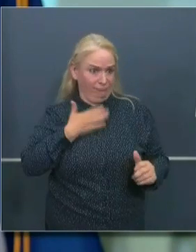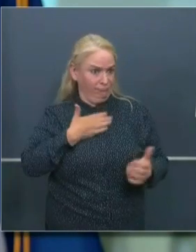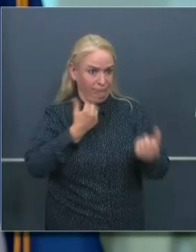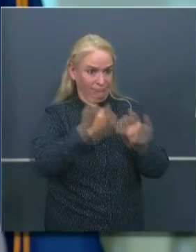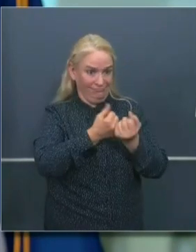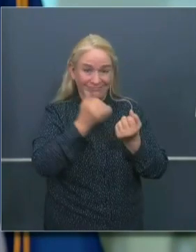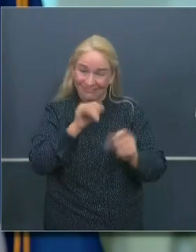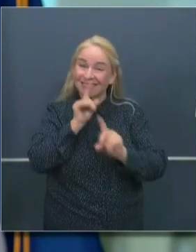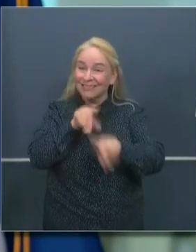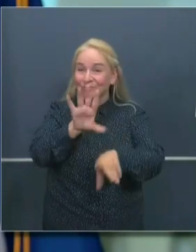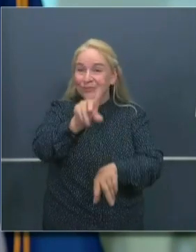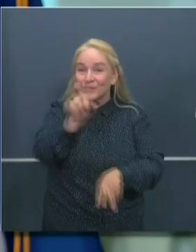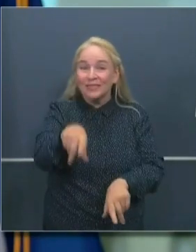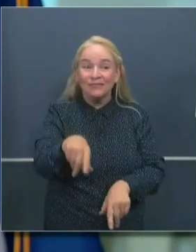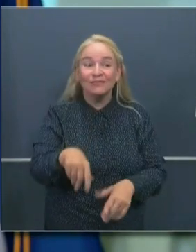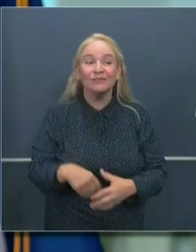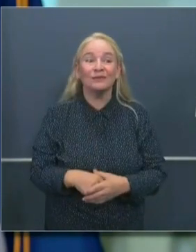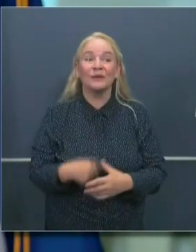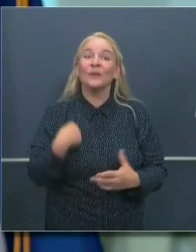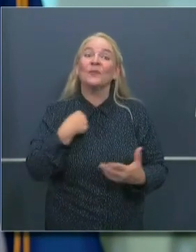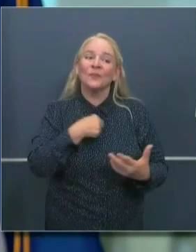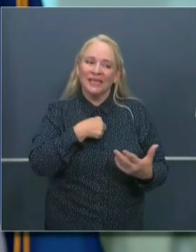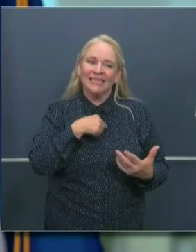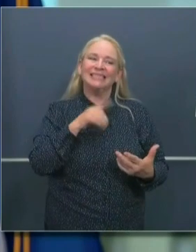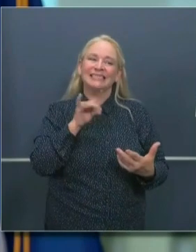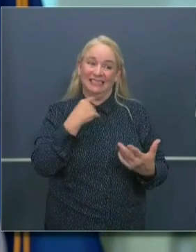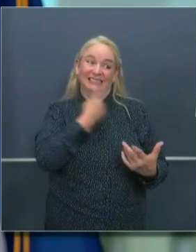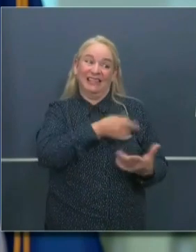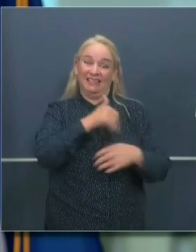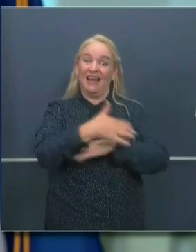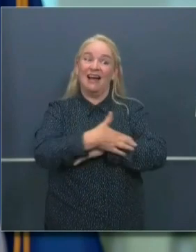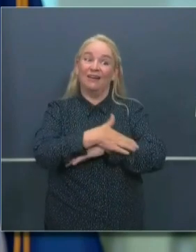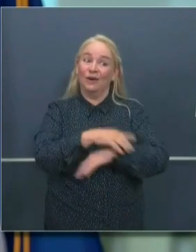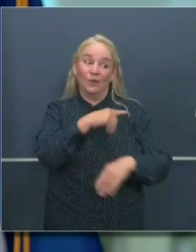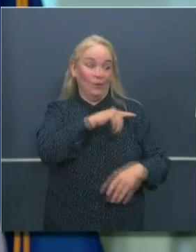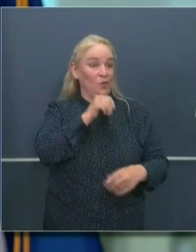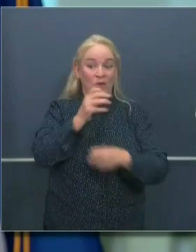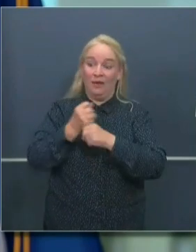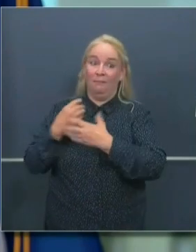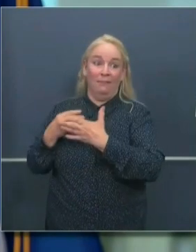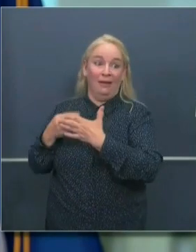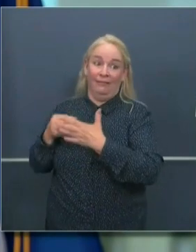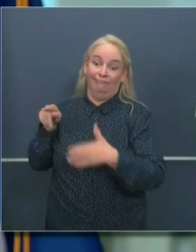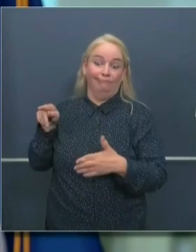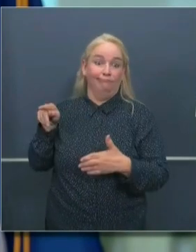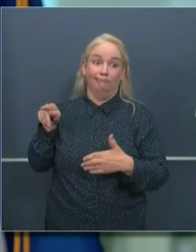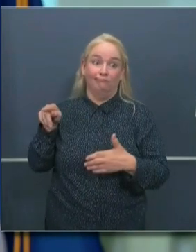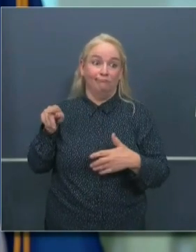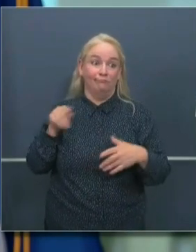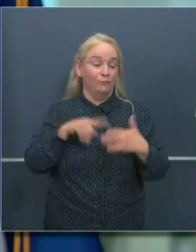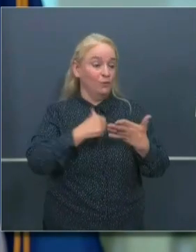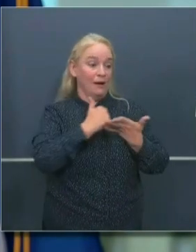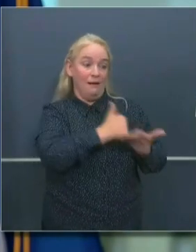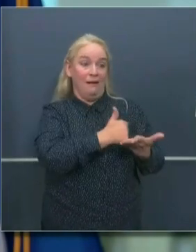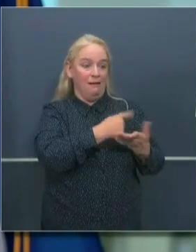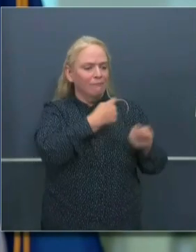of enforcing the health ordinance and the mandates that we are providing. I yesterday announced that we have now